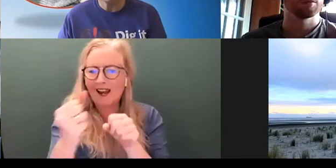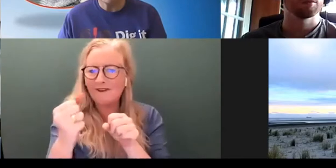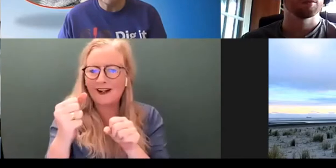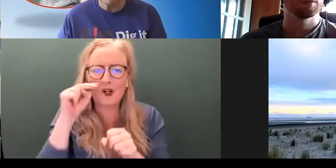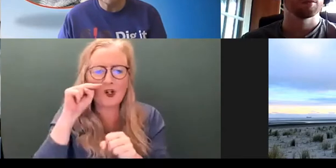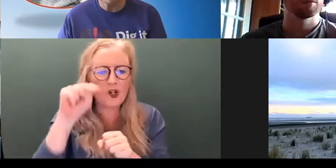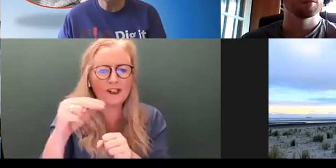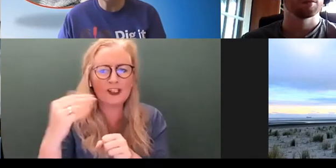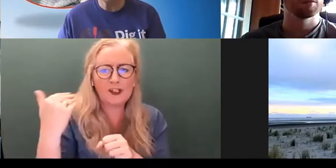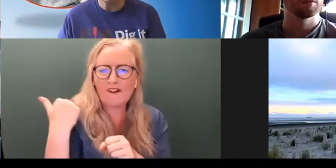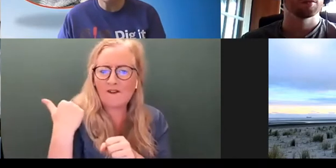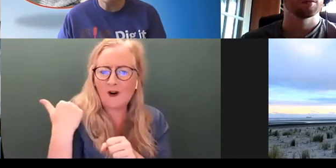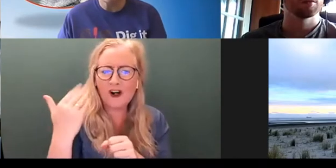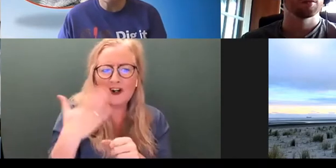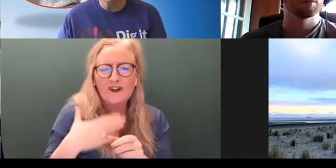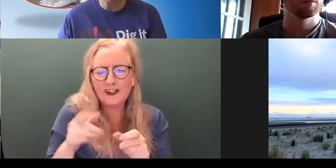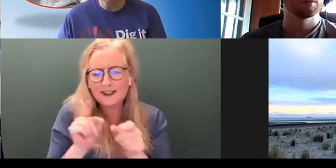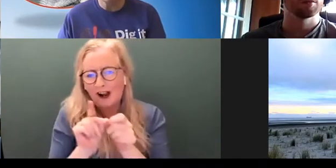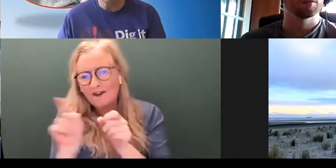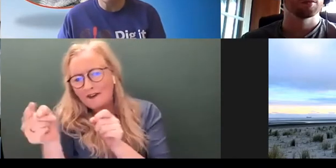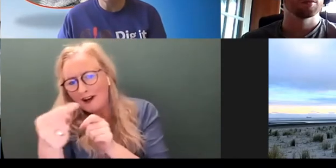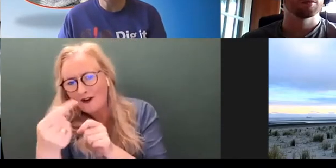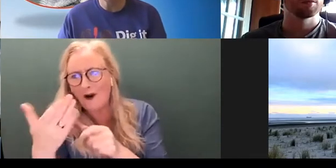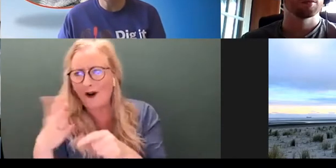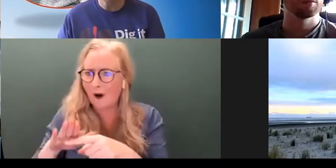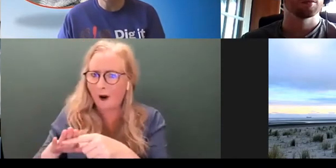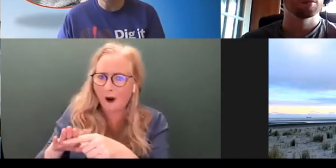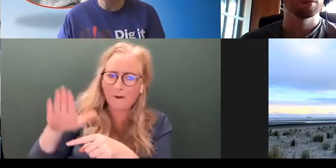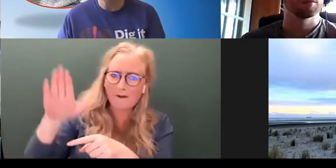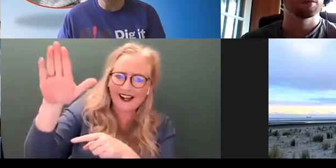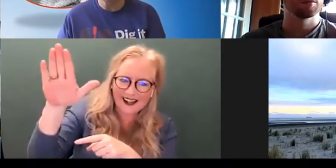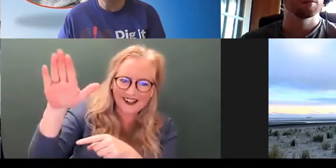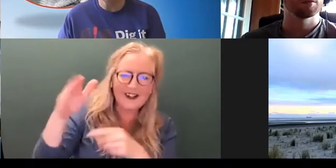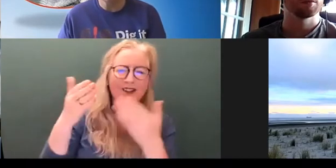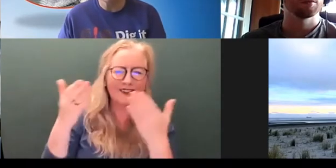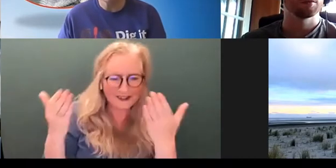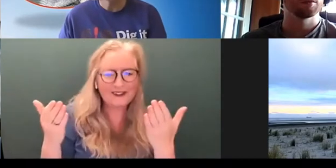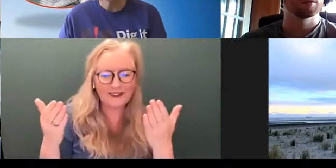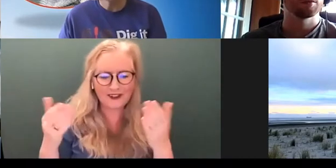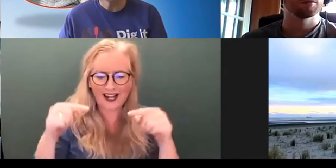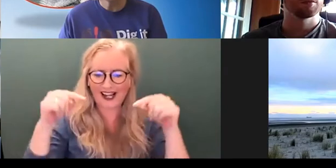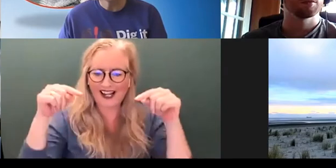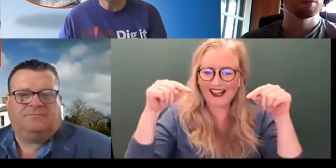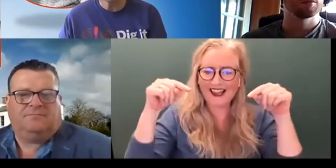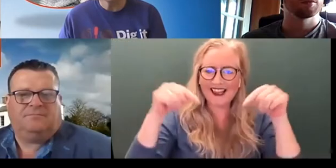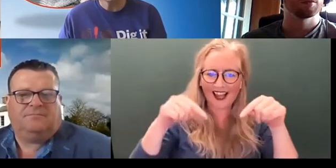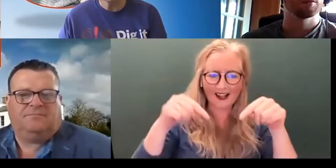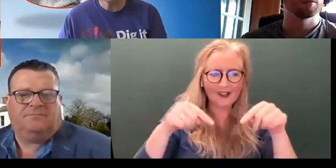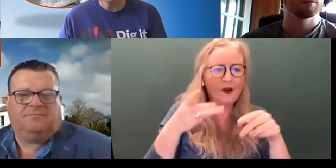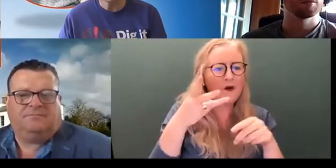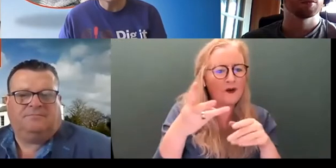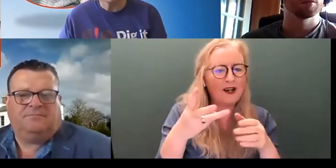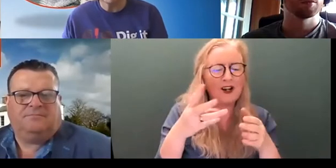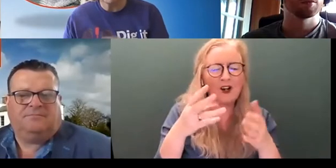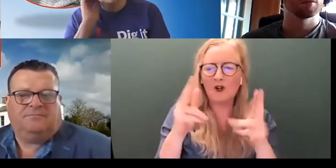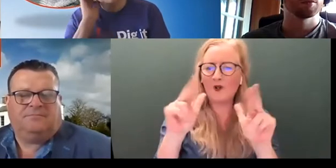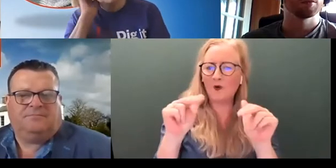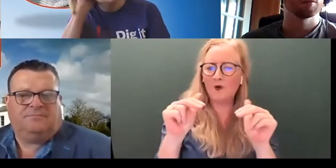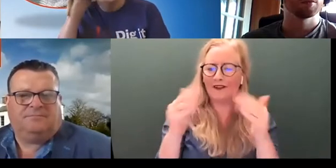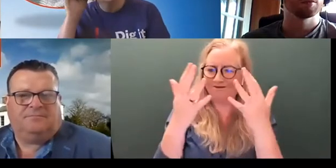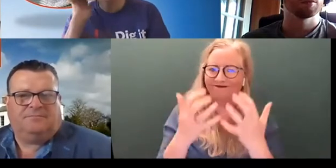just around the corner or up the hill. So that I think will bring a new audience already